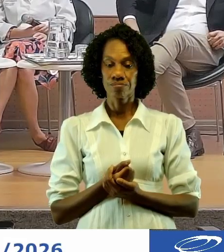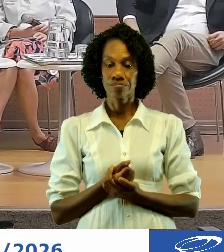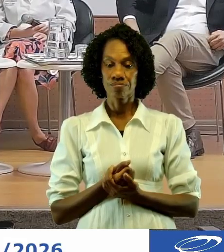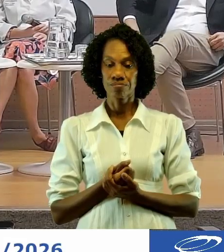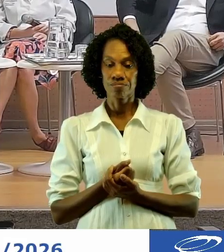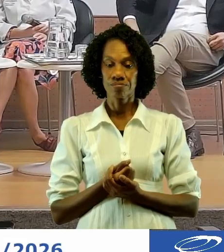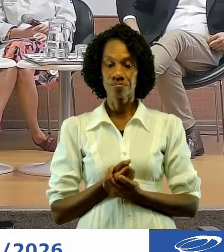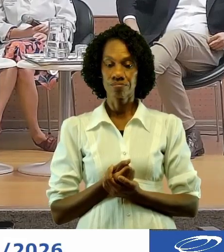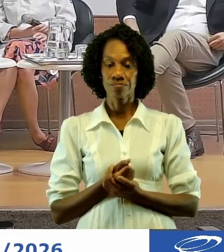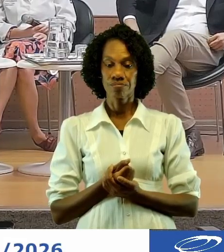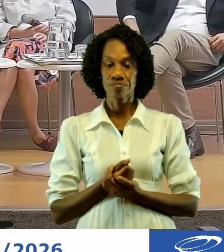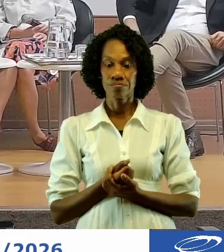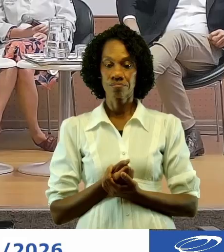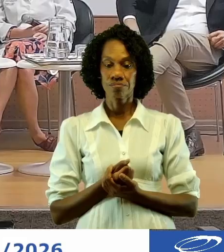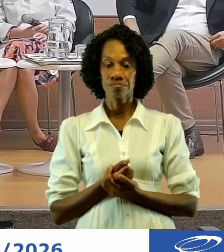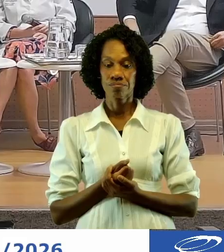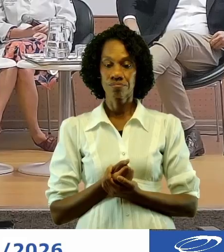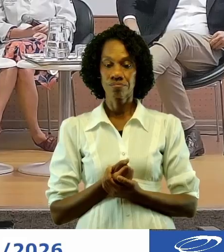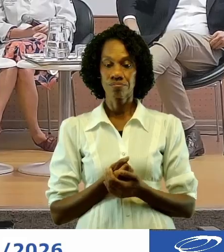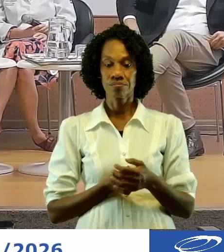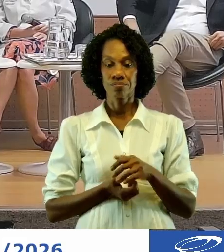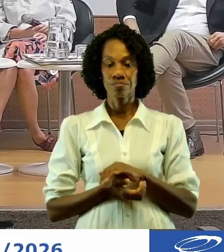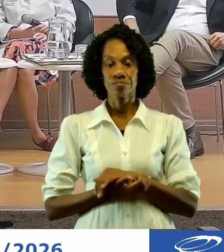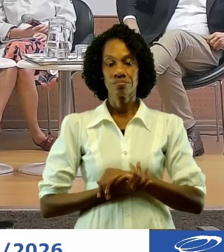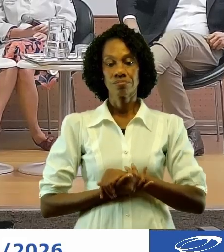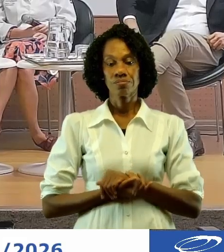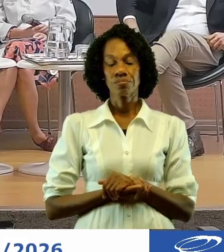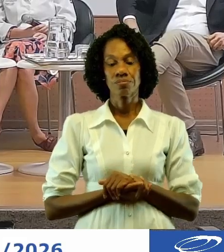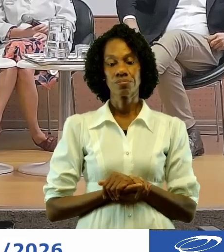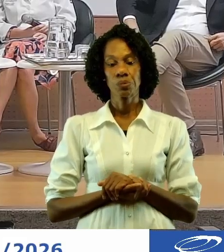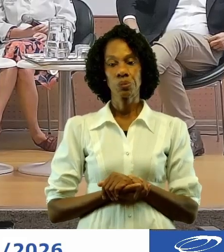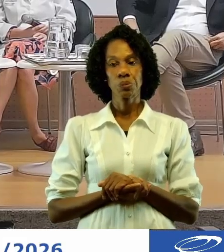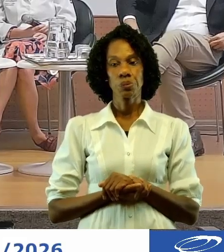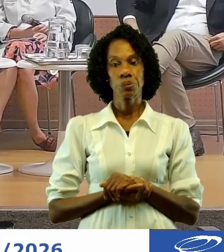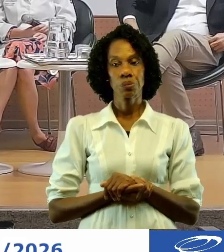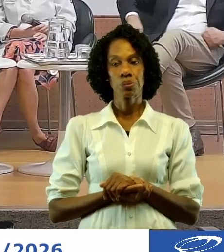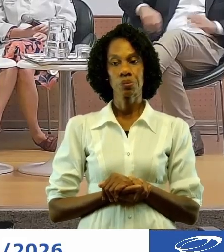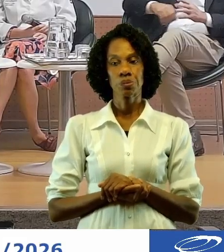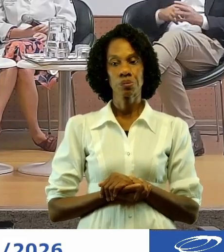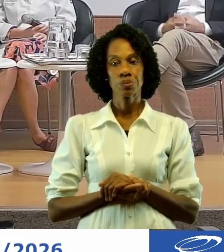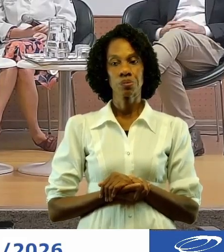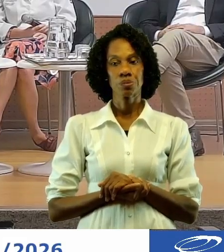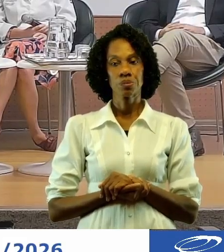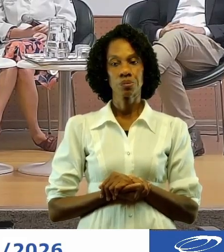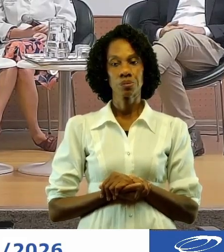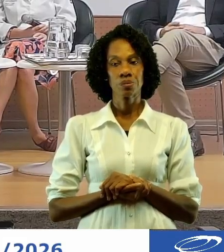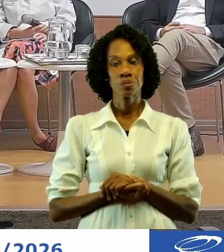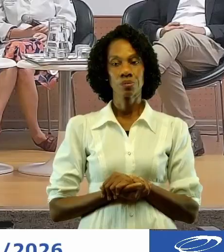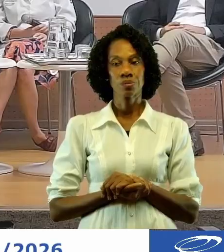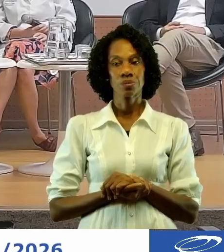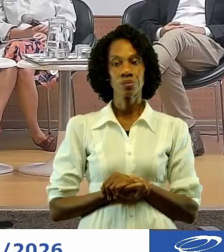to be sure that in a metagenous infection, a single culture